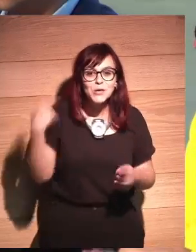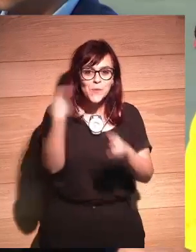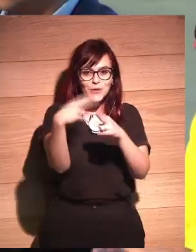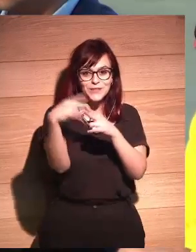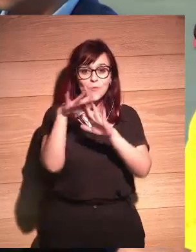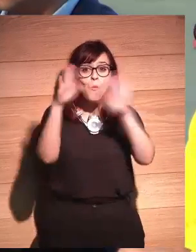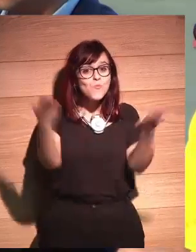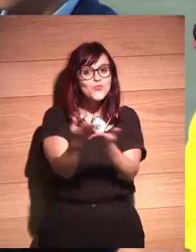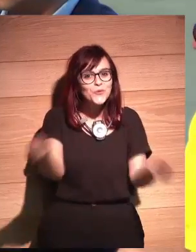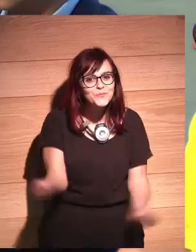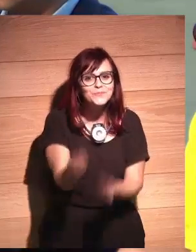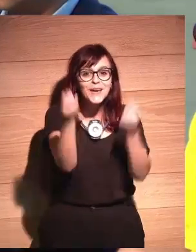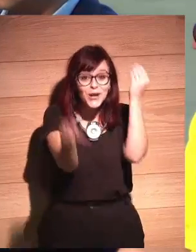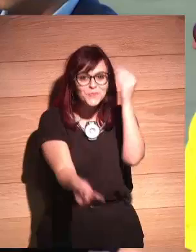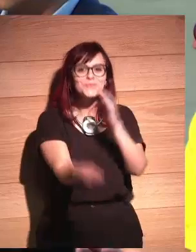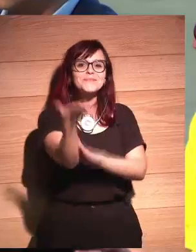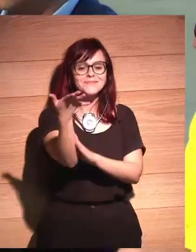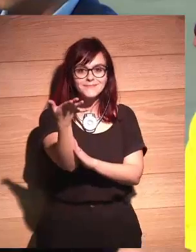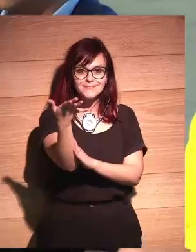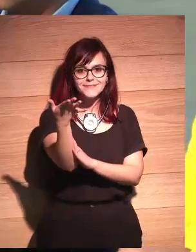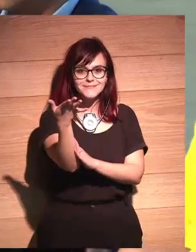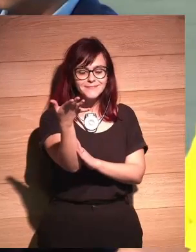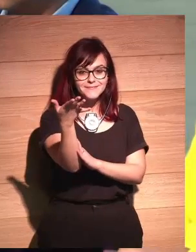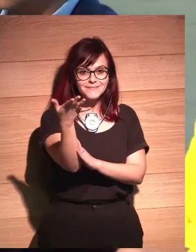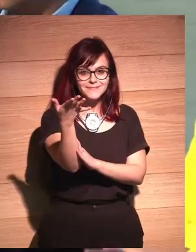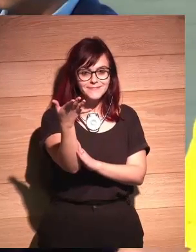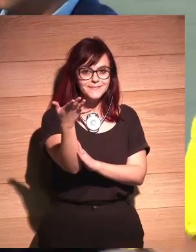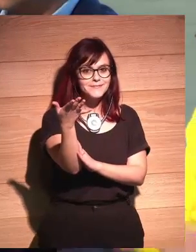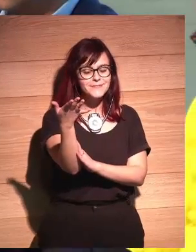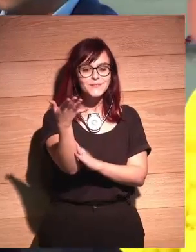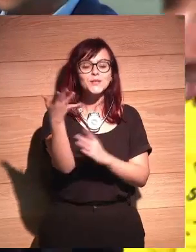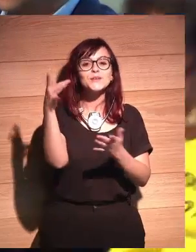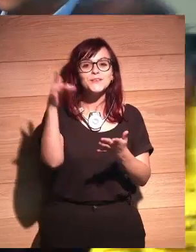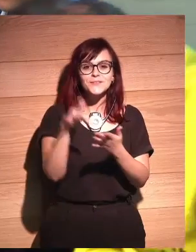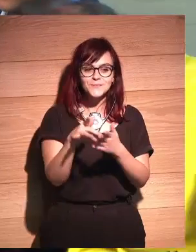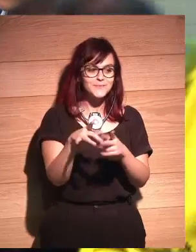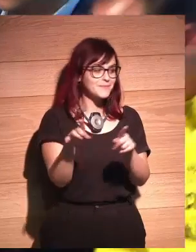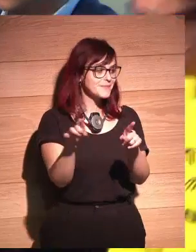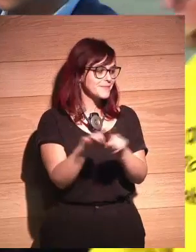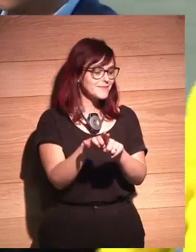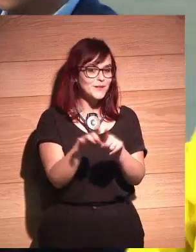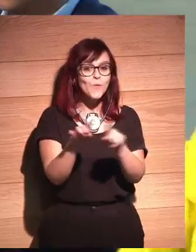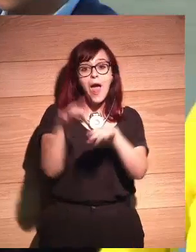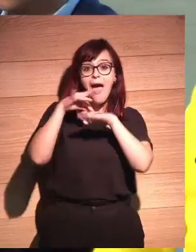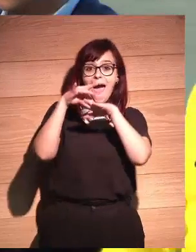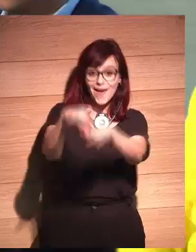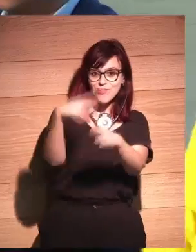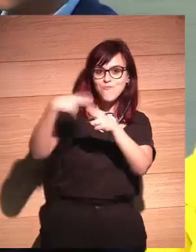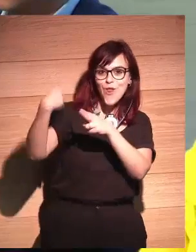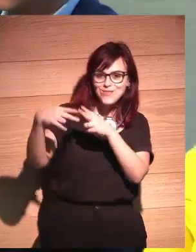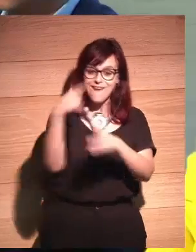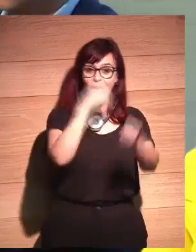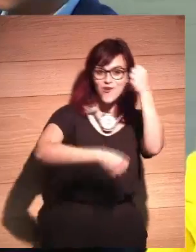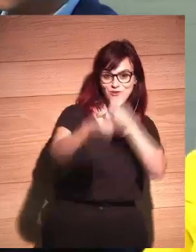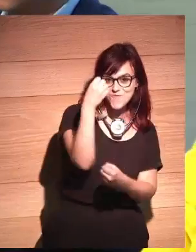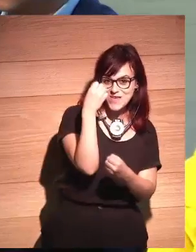still huge, let's say, political and economical agendas that are different from